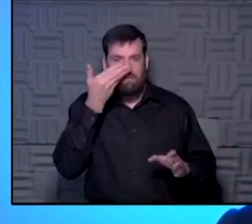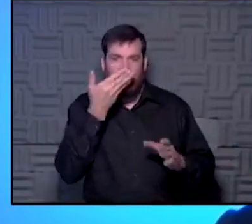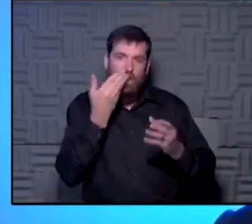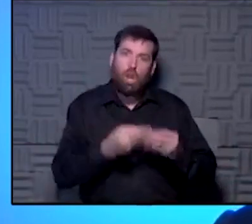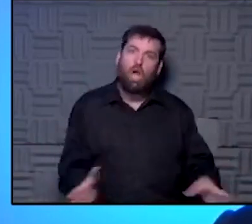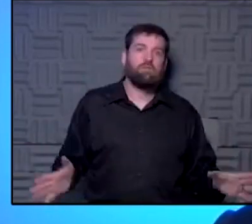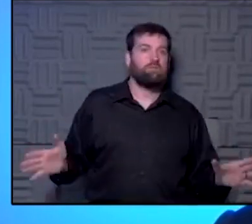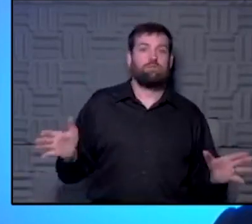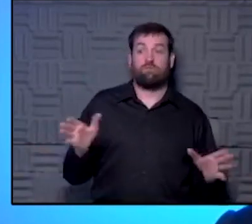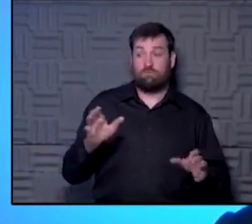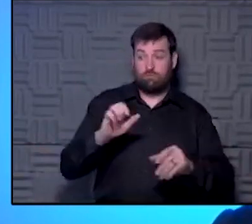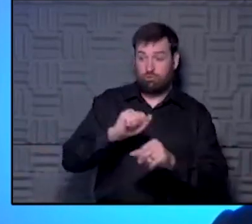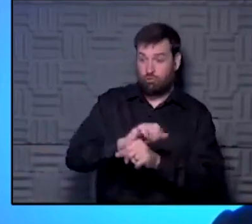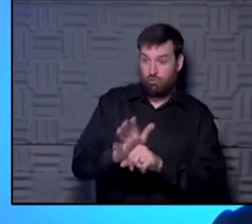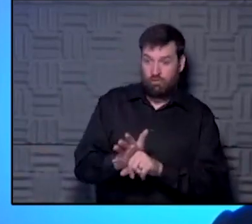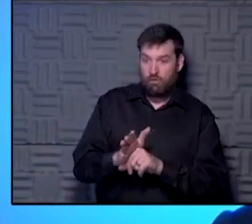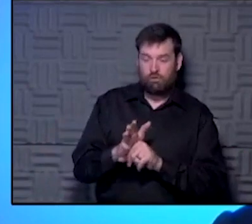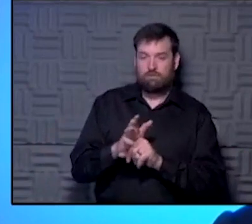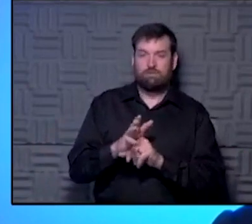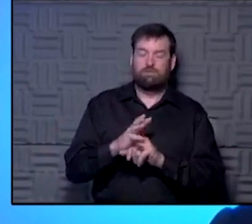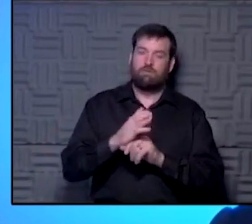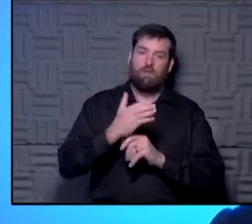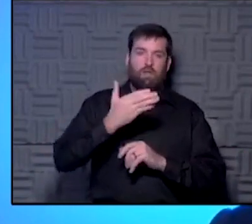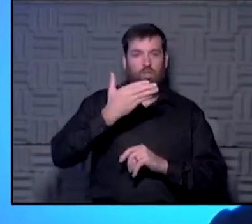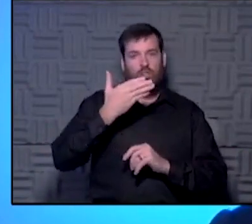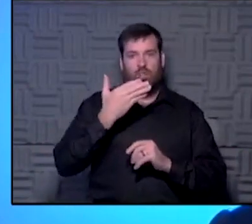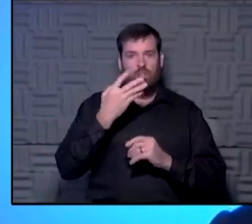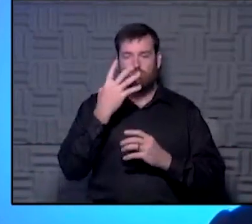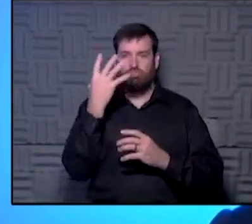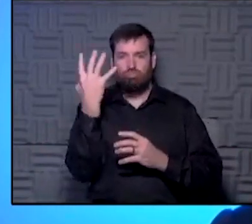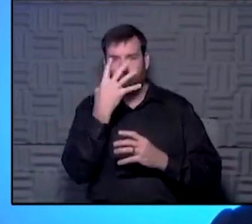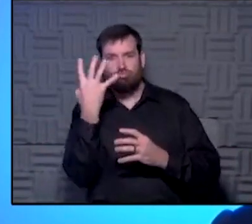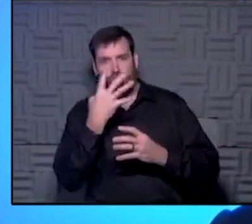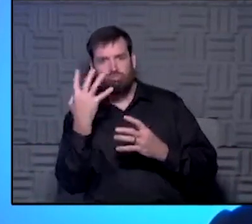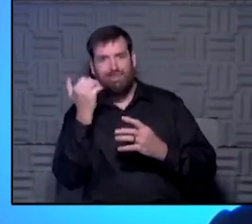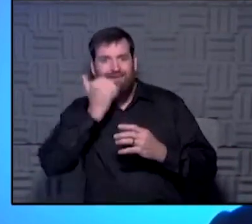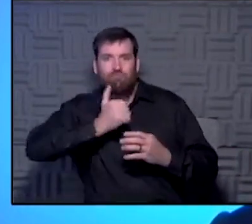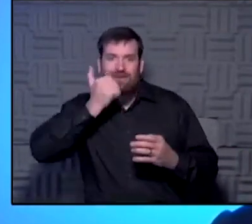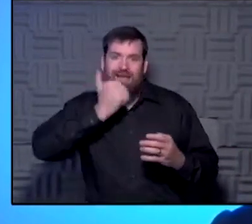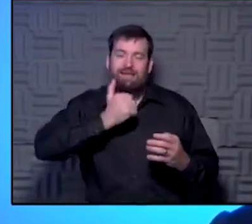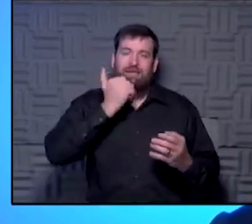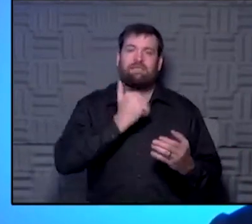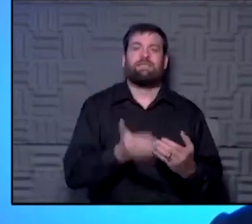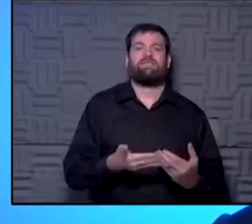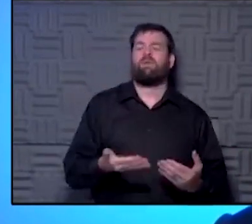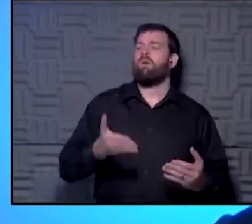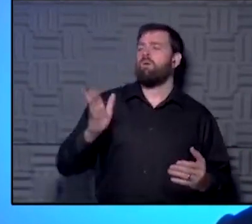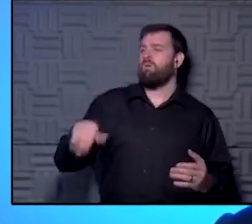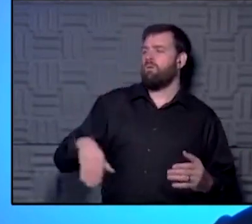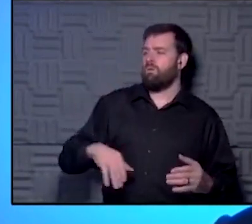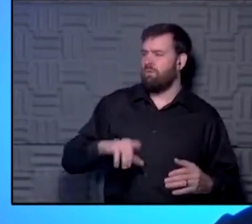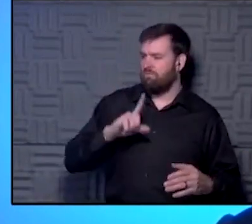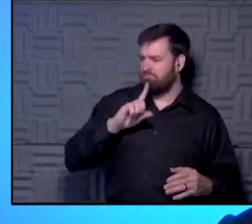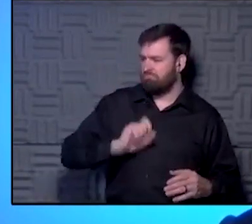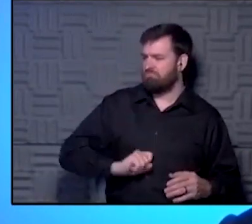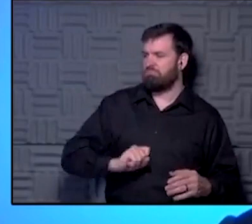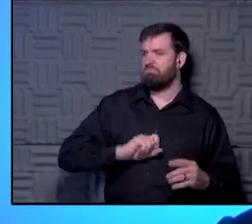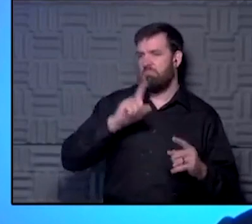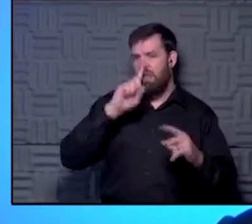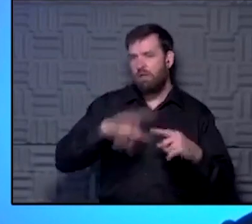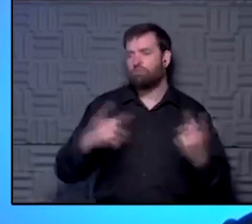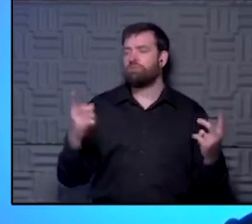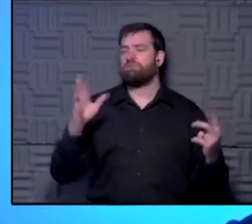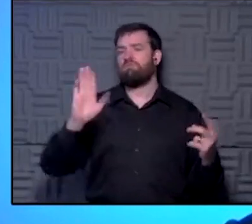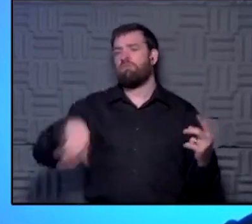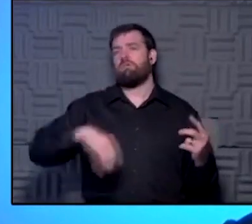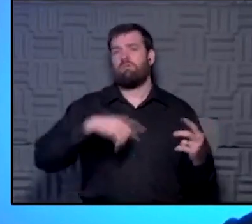when COVID is in front of our face every single day, it's still easy to say, oh, this is allergies, or it's a cold,